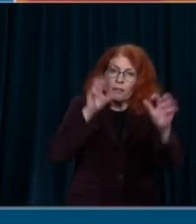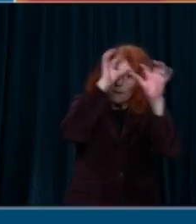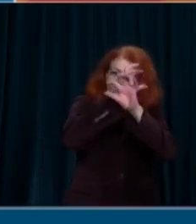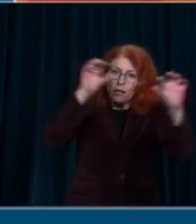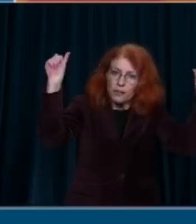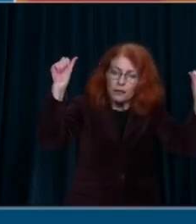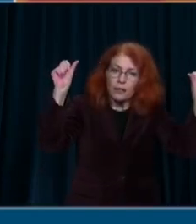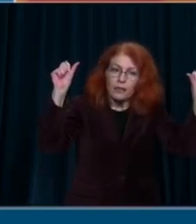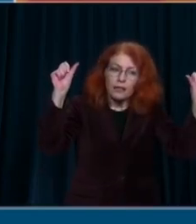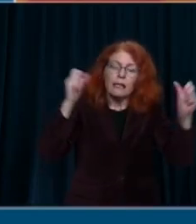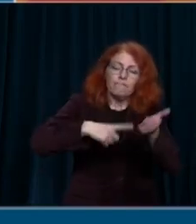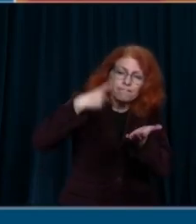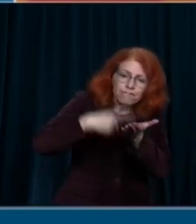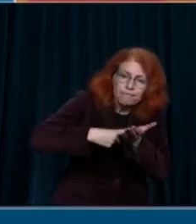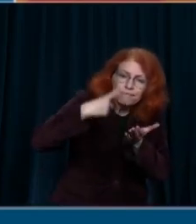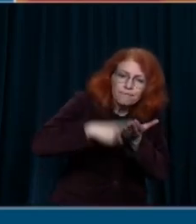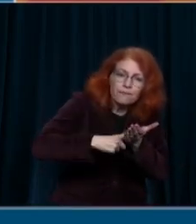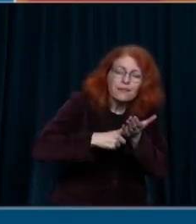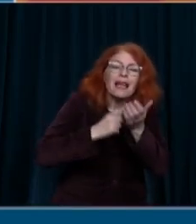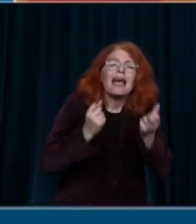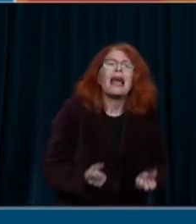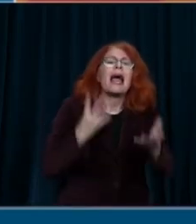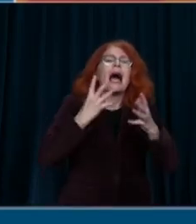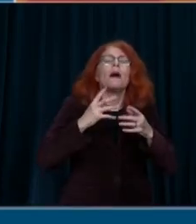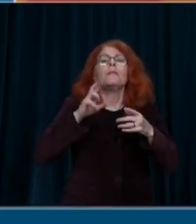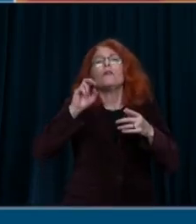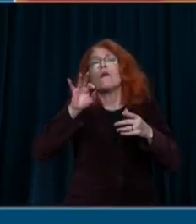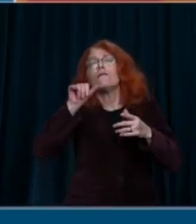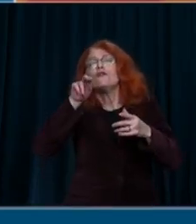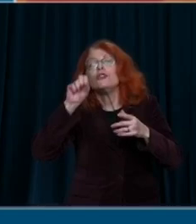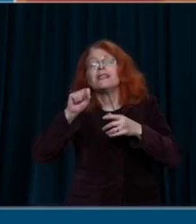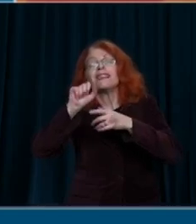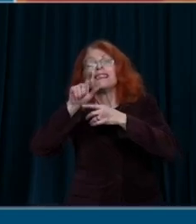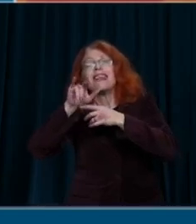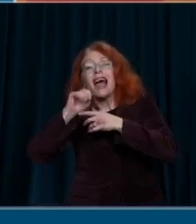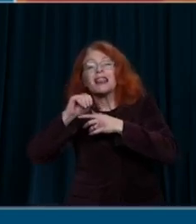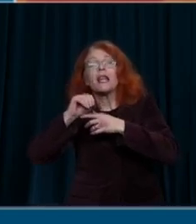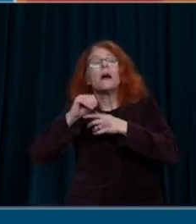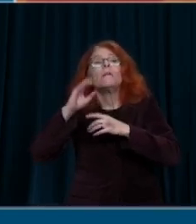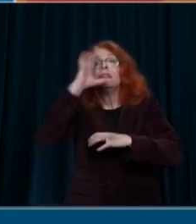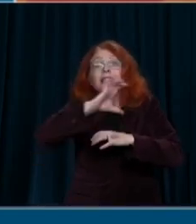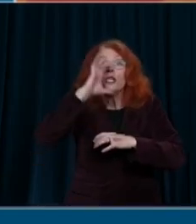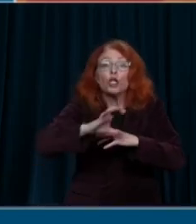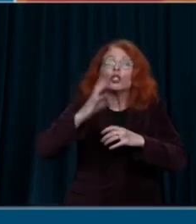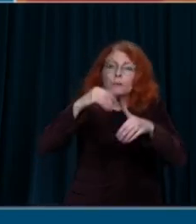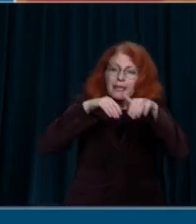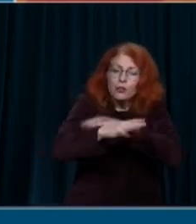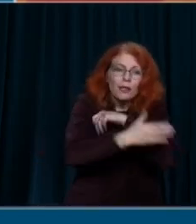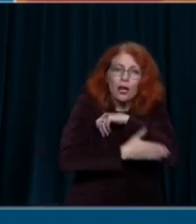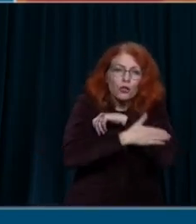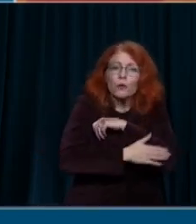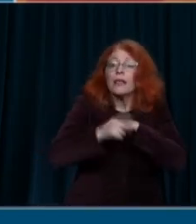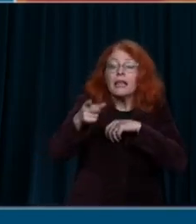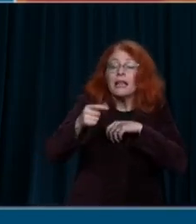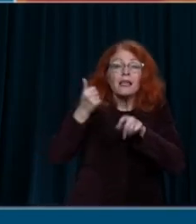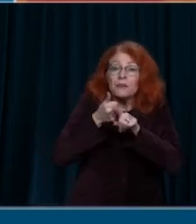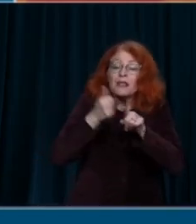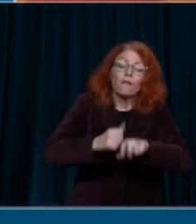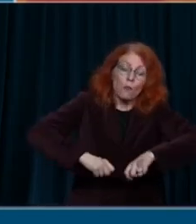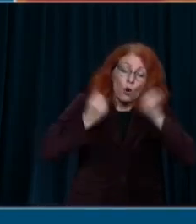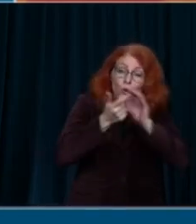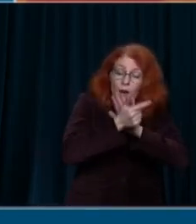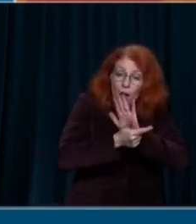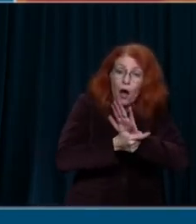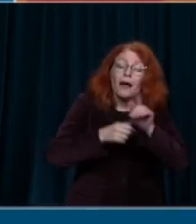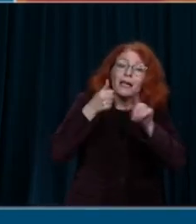States and discuss the number of refugees and asylum seekers that we will allow into this country. But he has not done that. He has broken the law, and